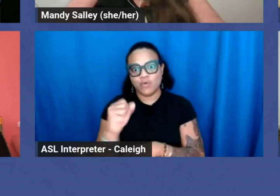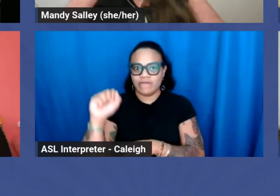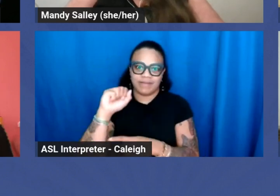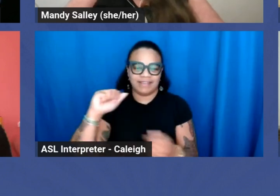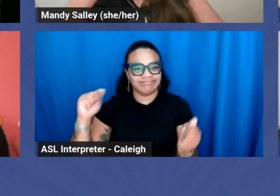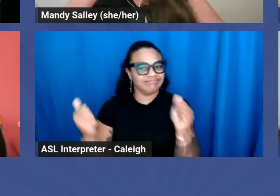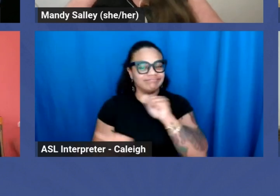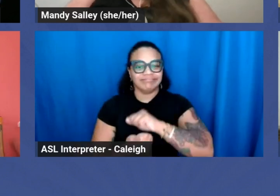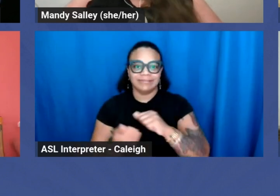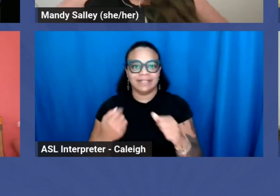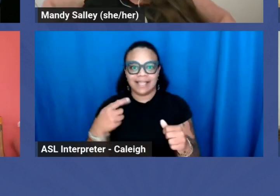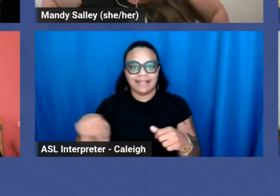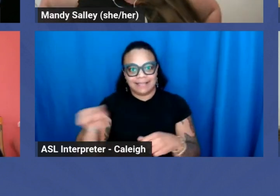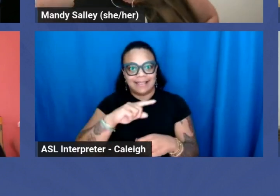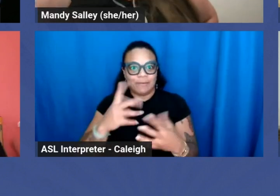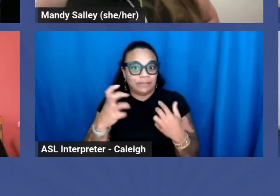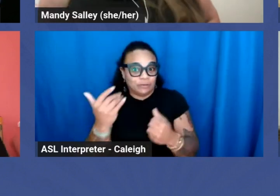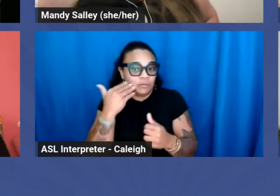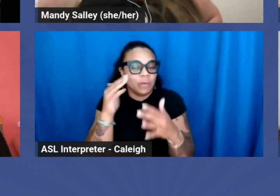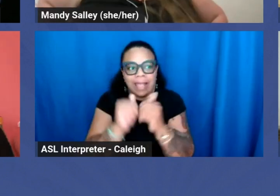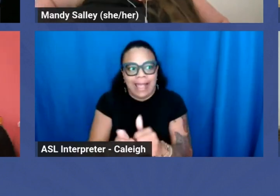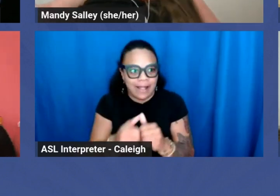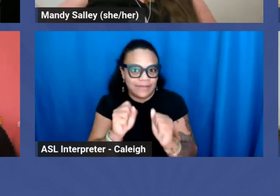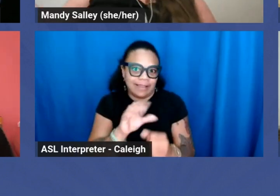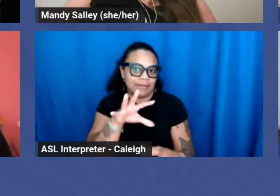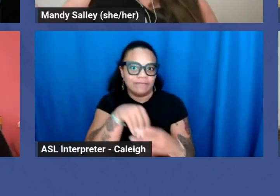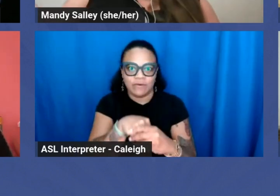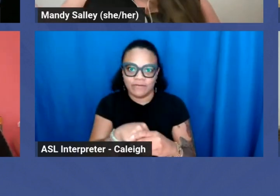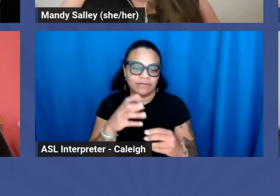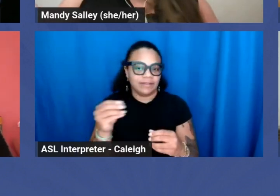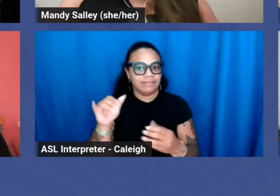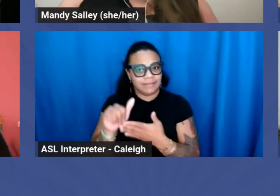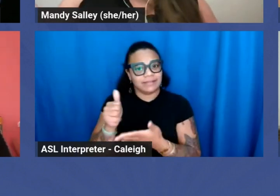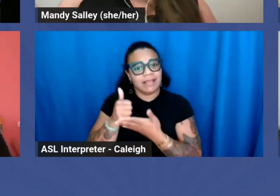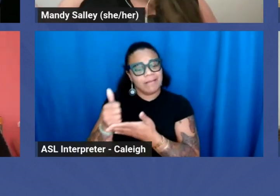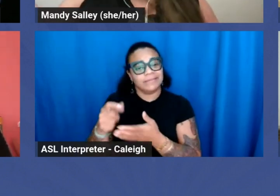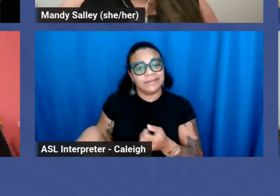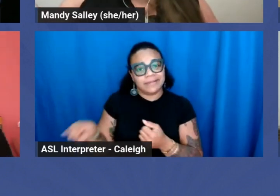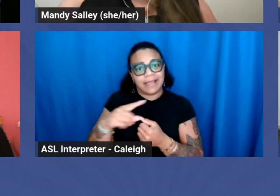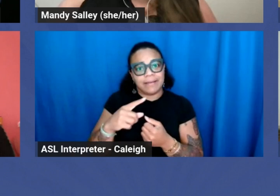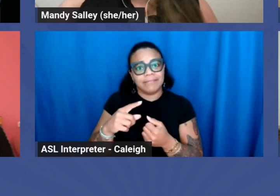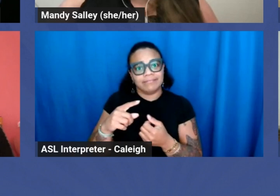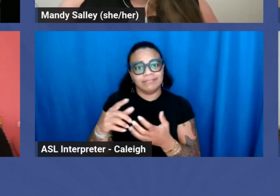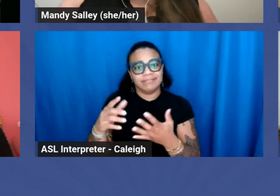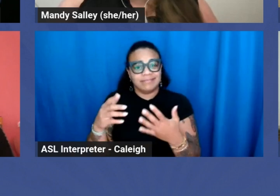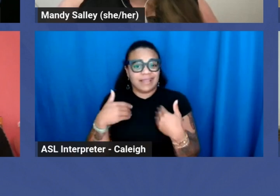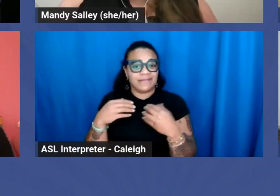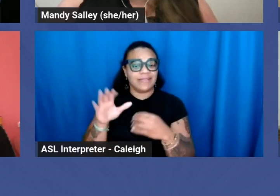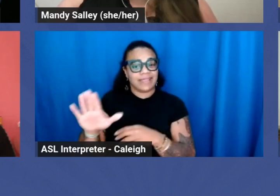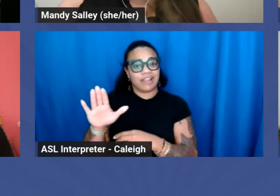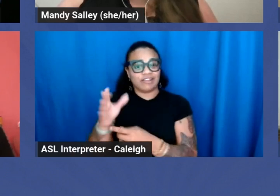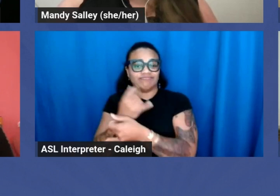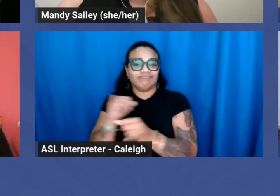and would like to know how, and that has also helped them, given them agency, I think, in many ways.